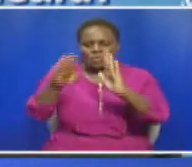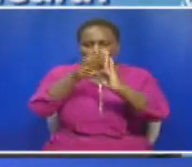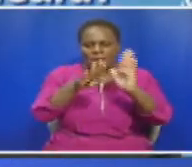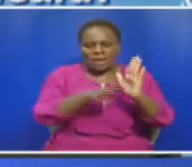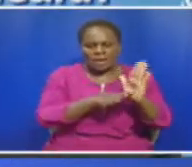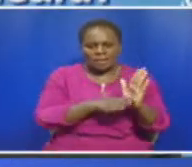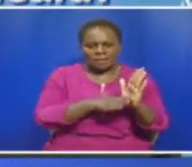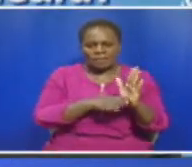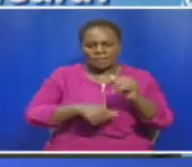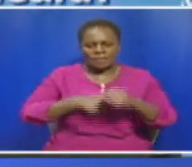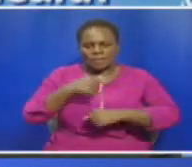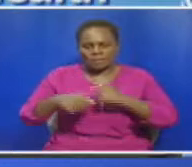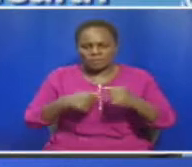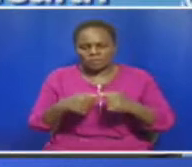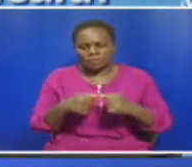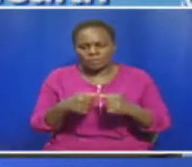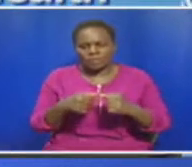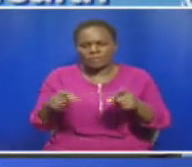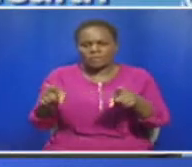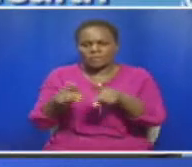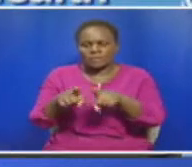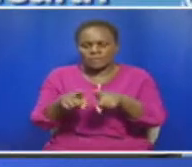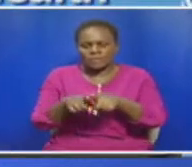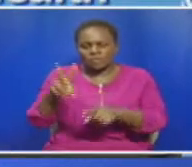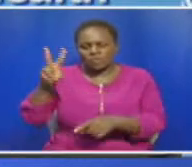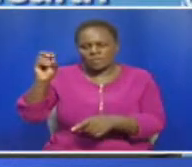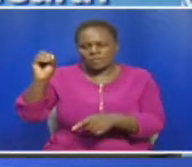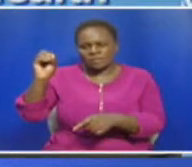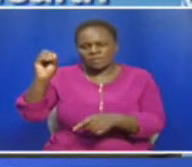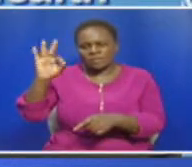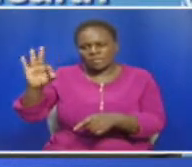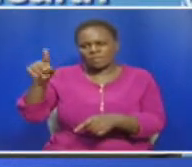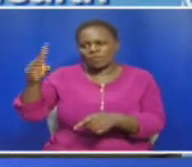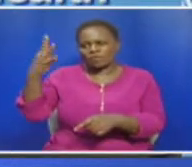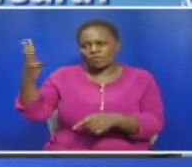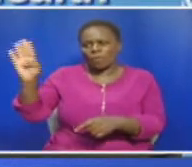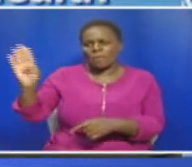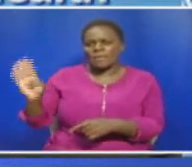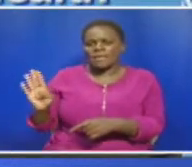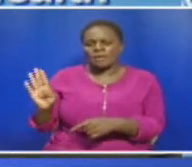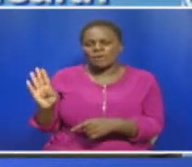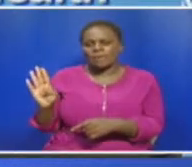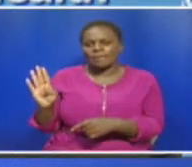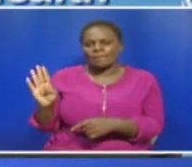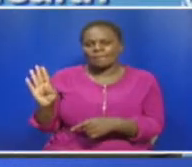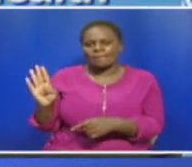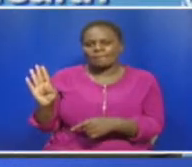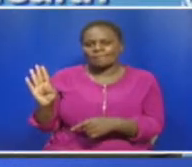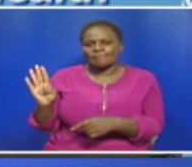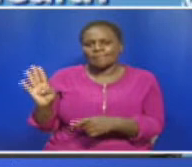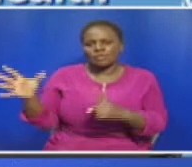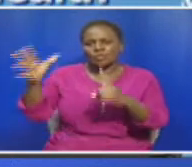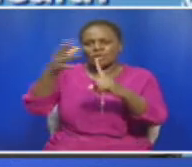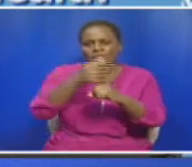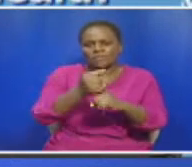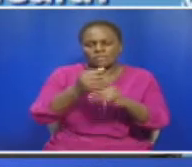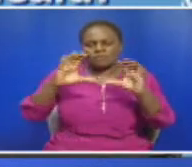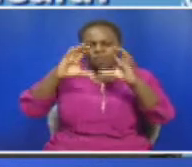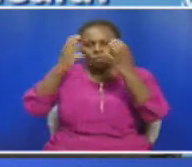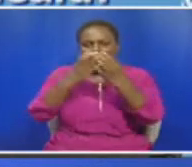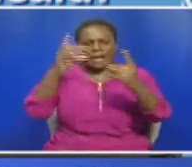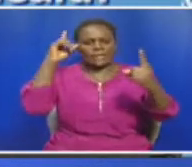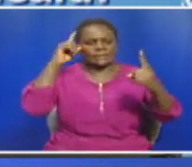for the ACT Accelerator with an ask of $23.4 billion to meet our global